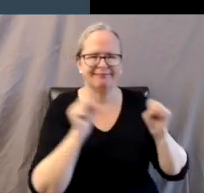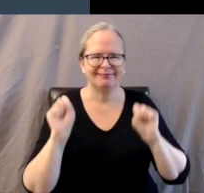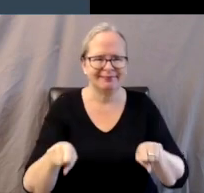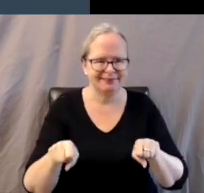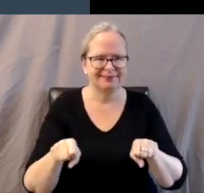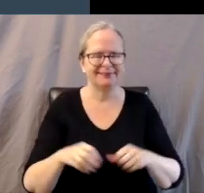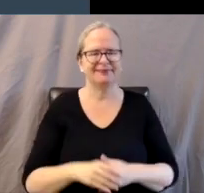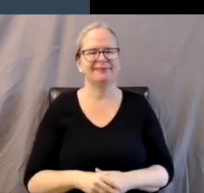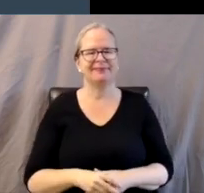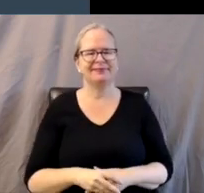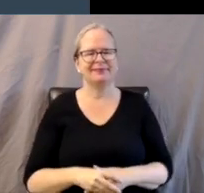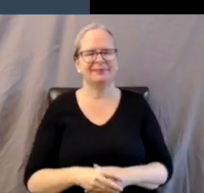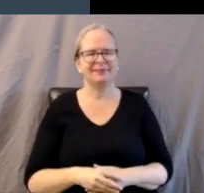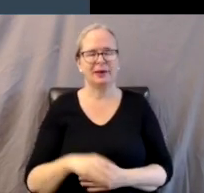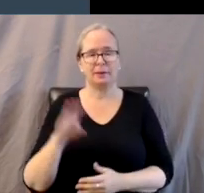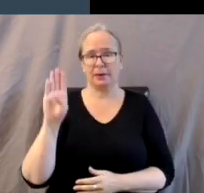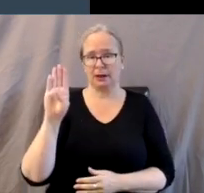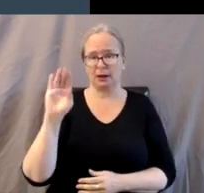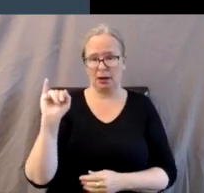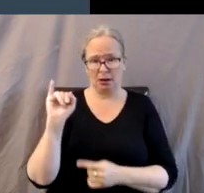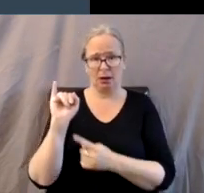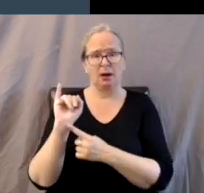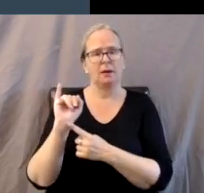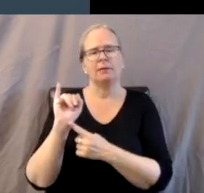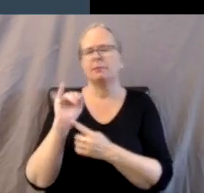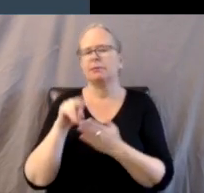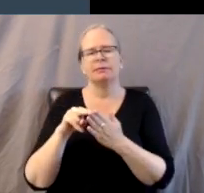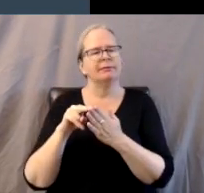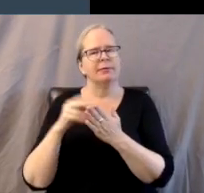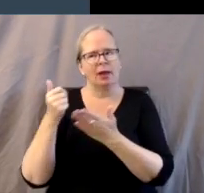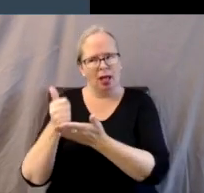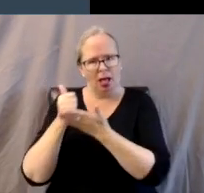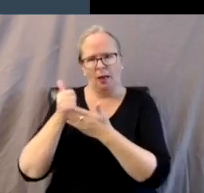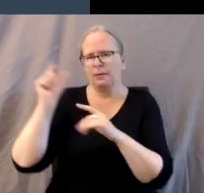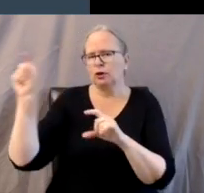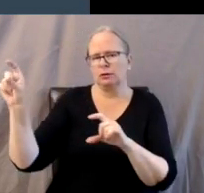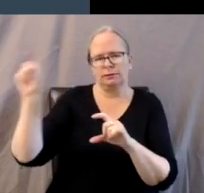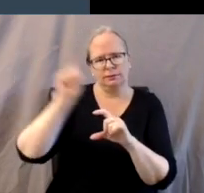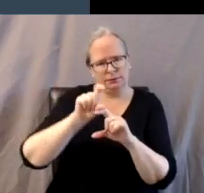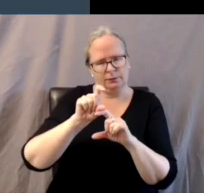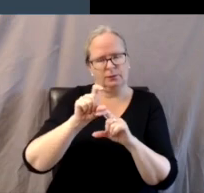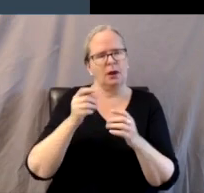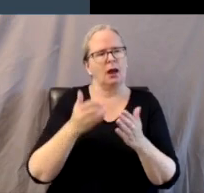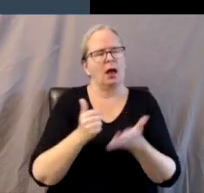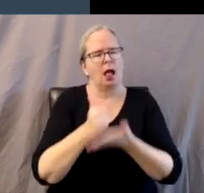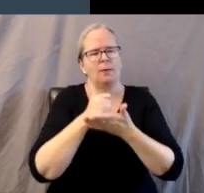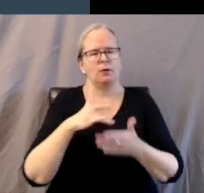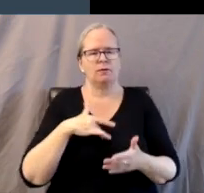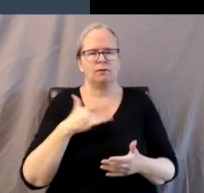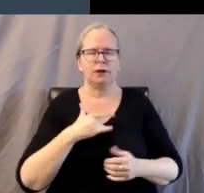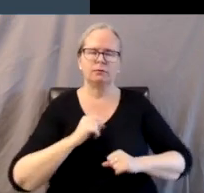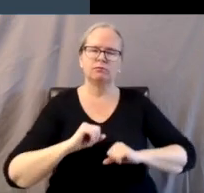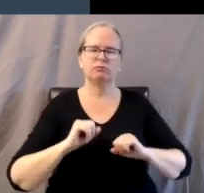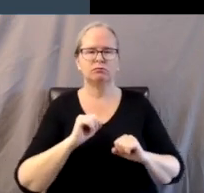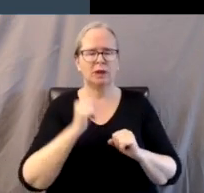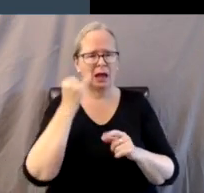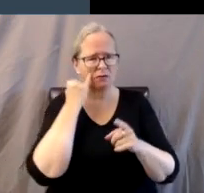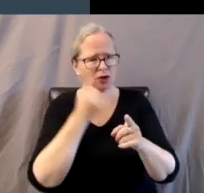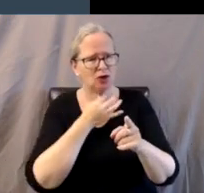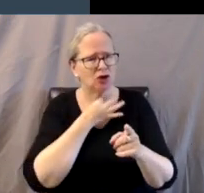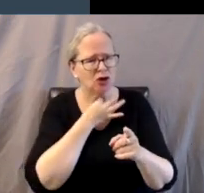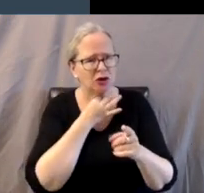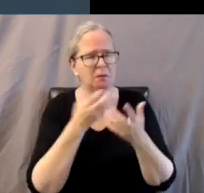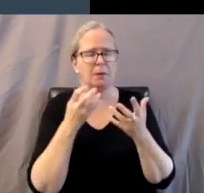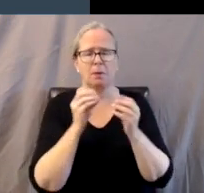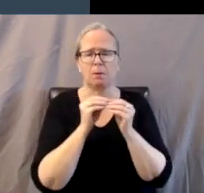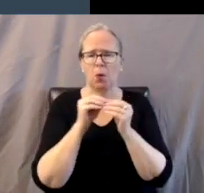to really explore their work, an entrepreneur to take the risk, or a volunteer to find new meaning in their community.